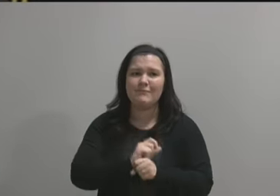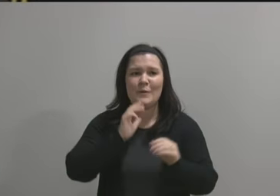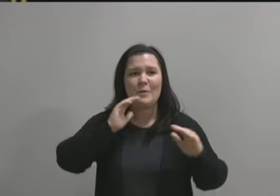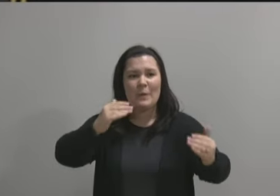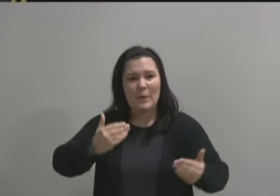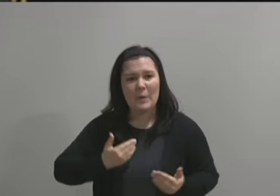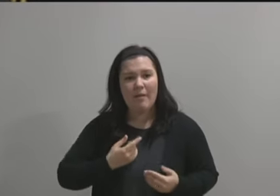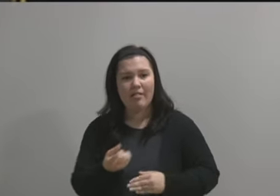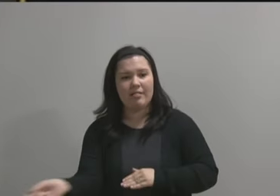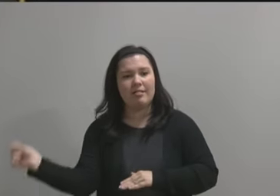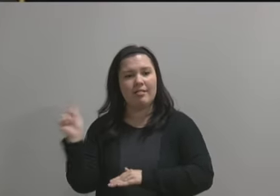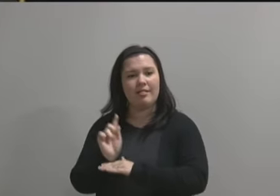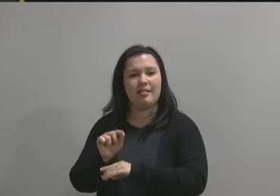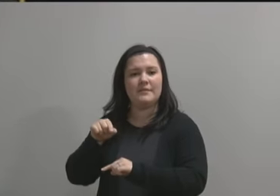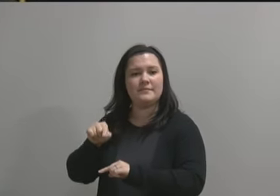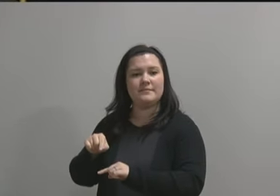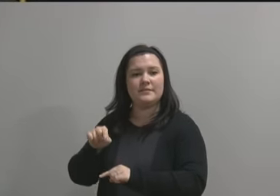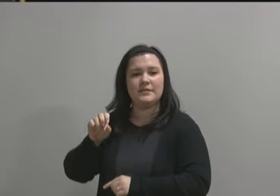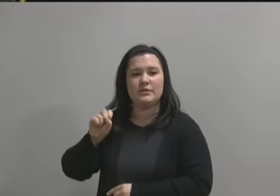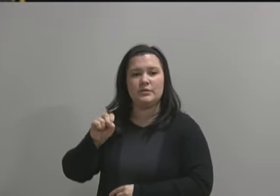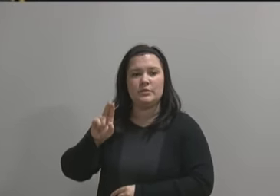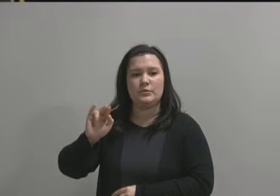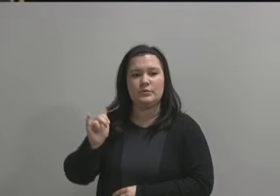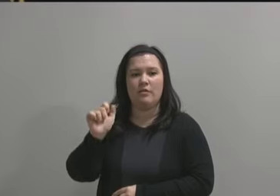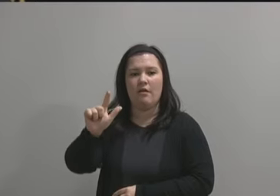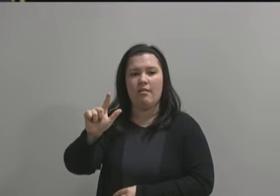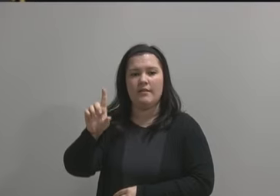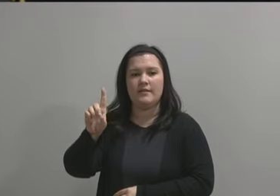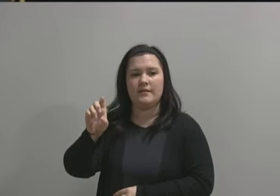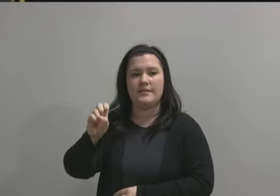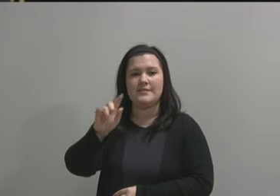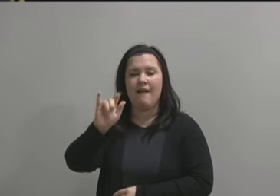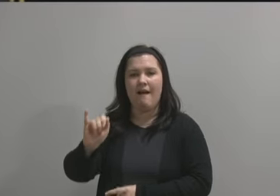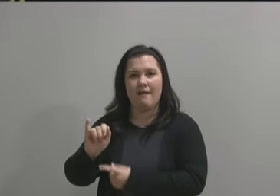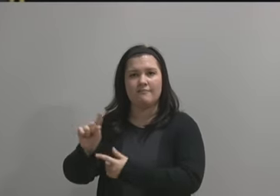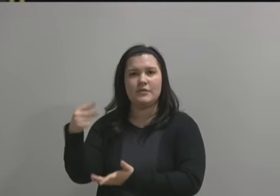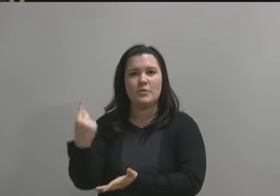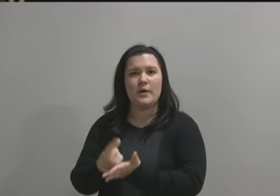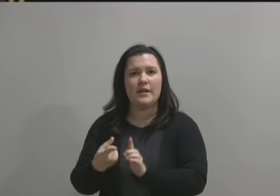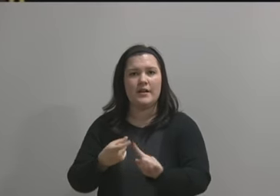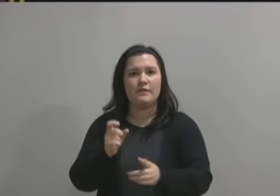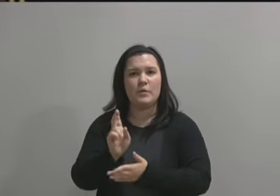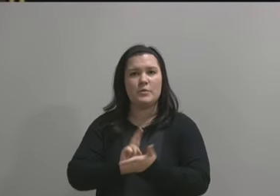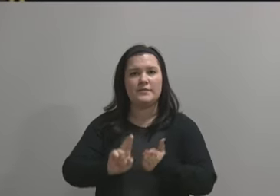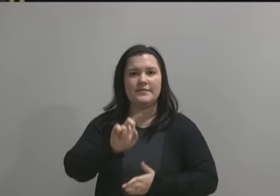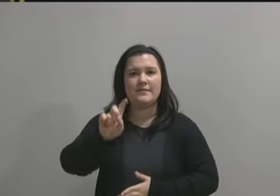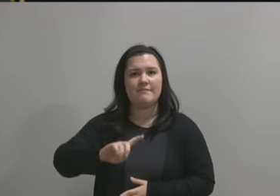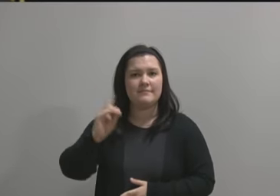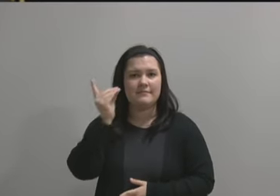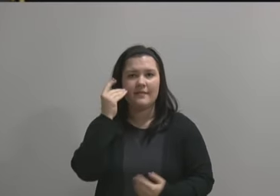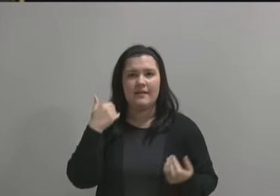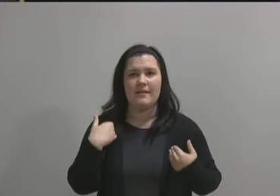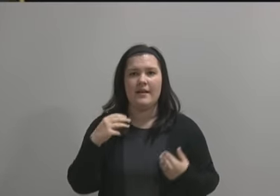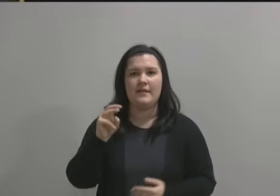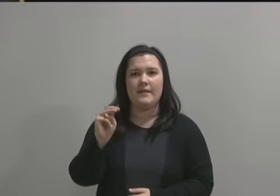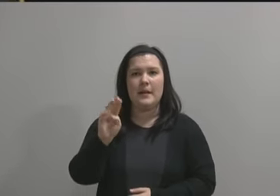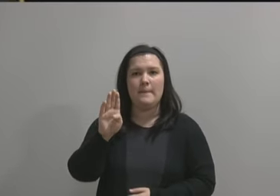welcome to the podium Sajal Desai, who graduated from UT Dallas with her MBA